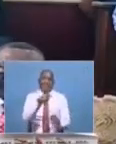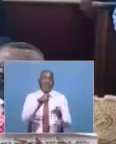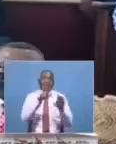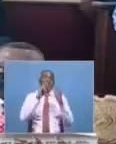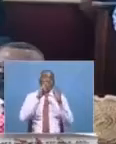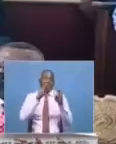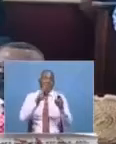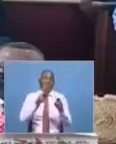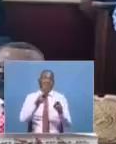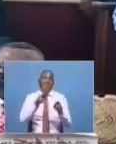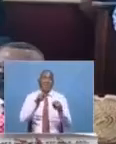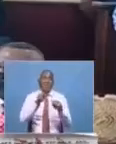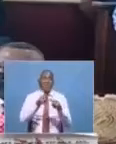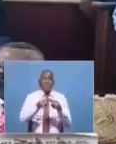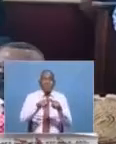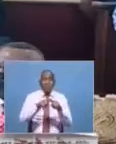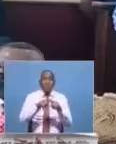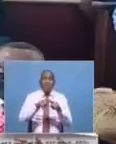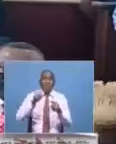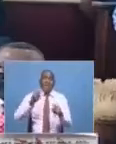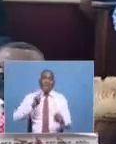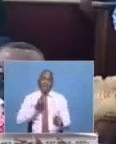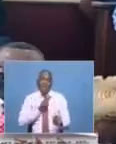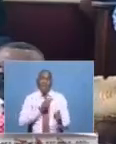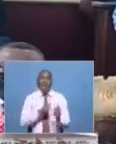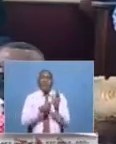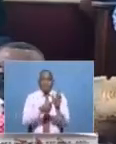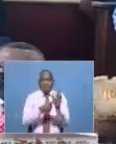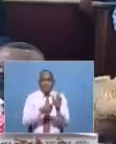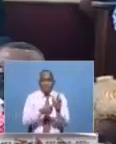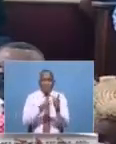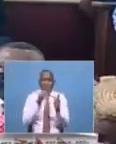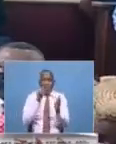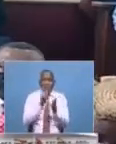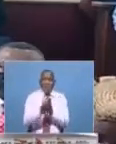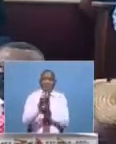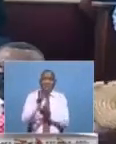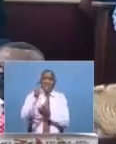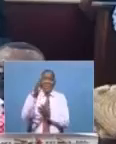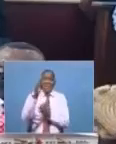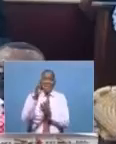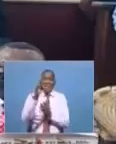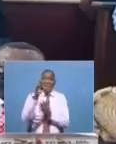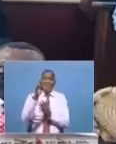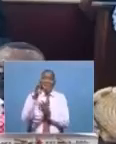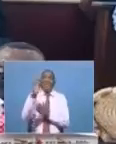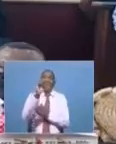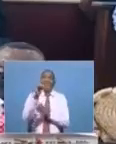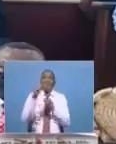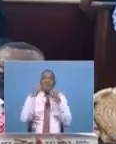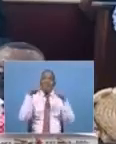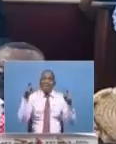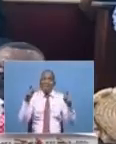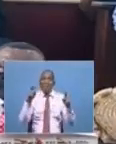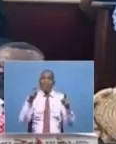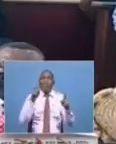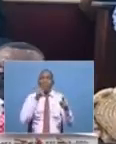respondents to the petition acknowledges that her conduct was flawed.